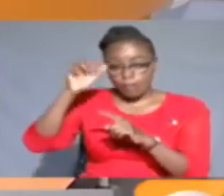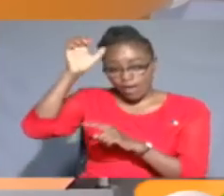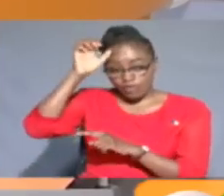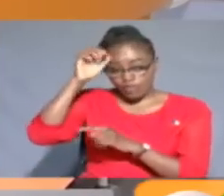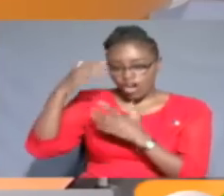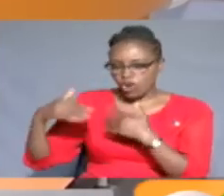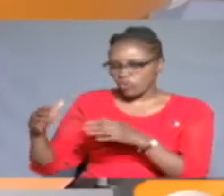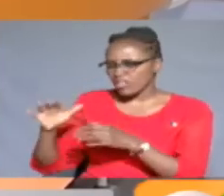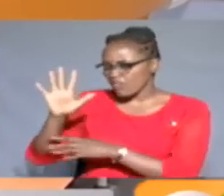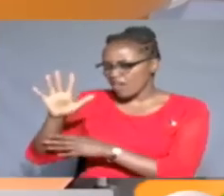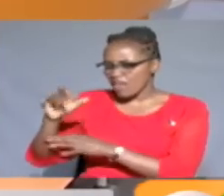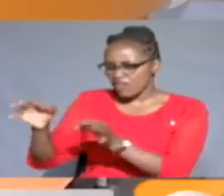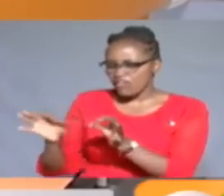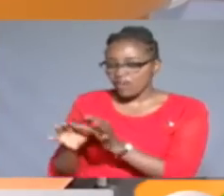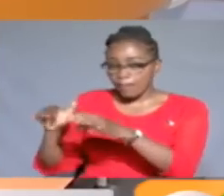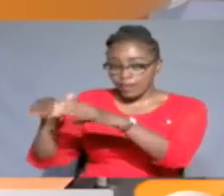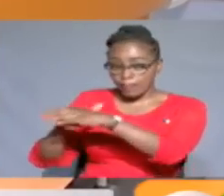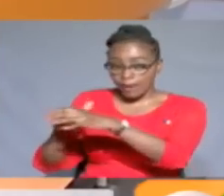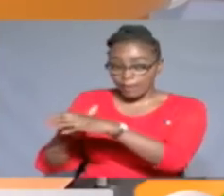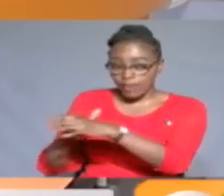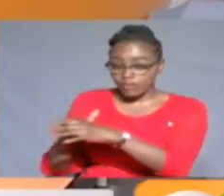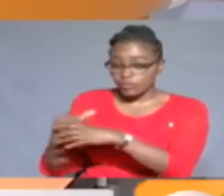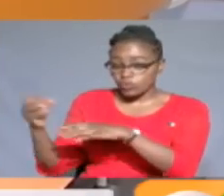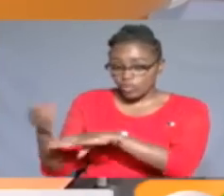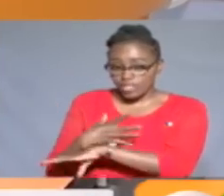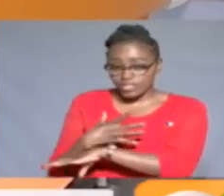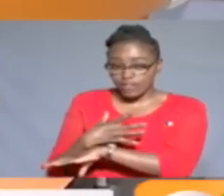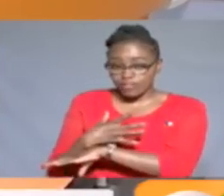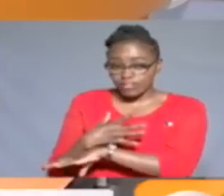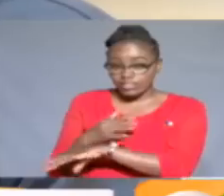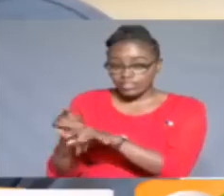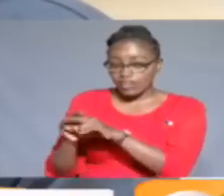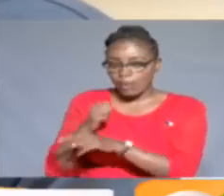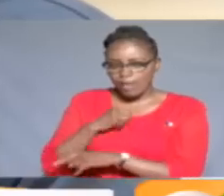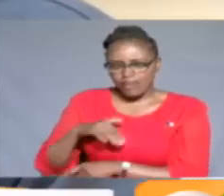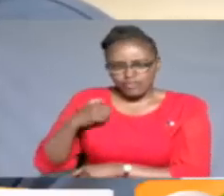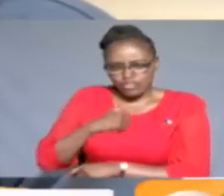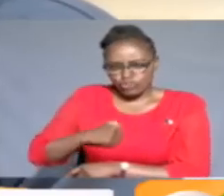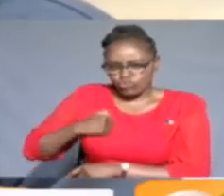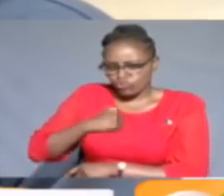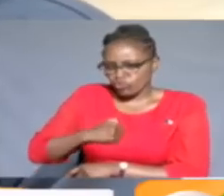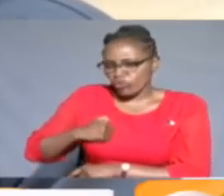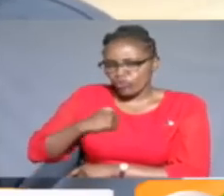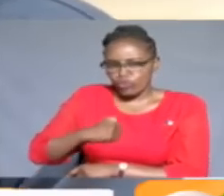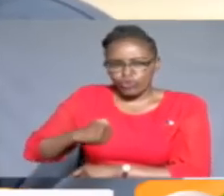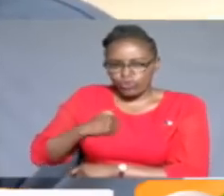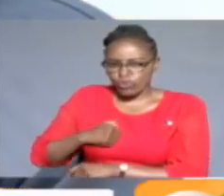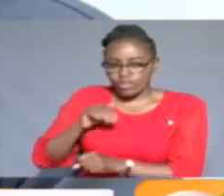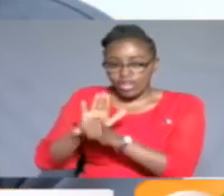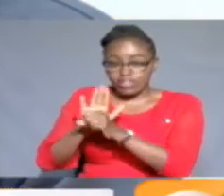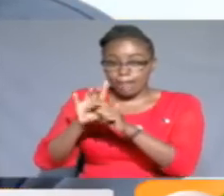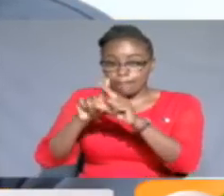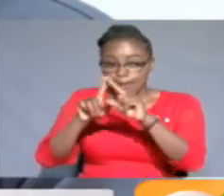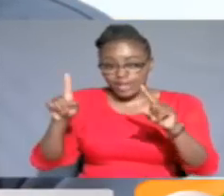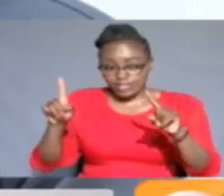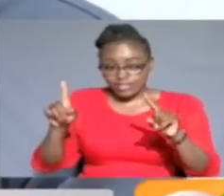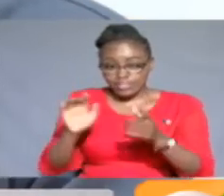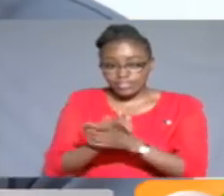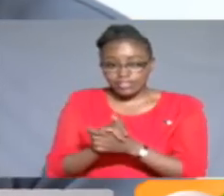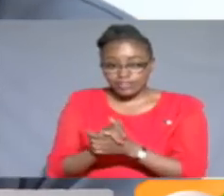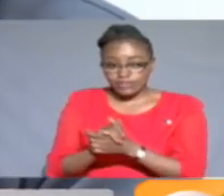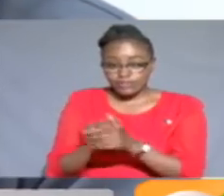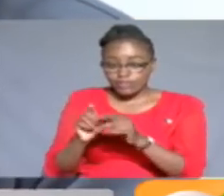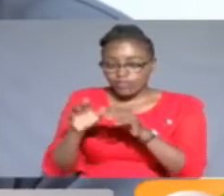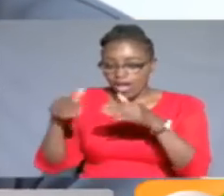lost five family members to cancer. I sympathize and I empathize with him. But the way